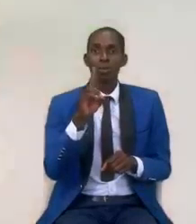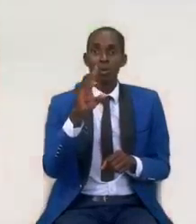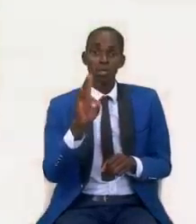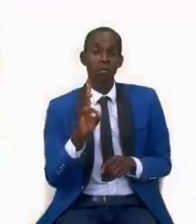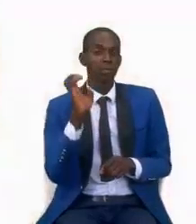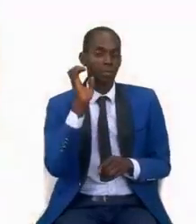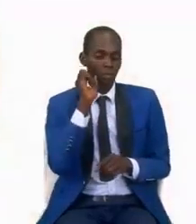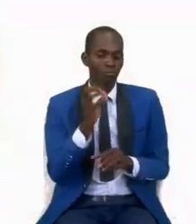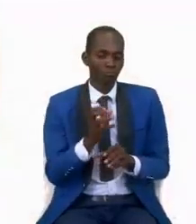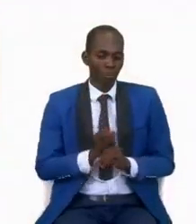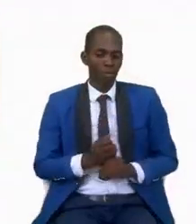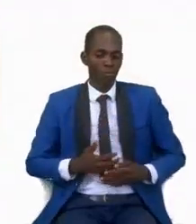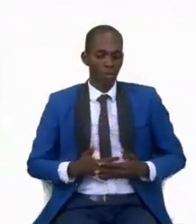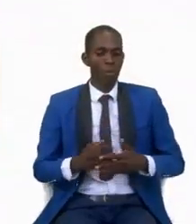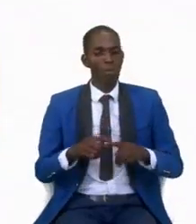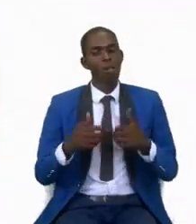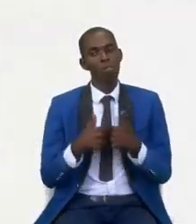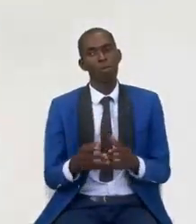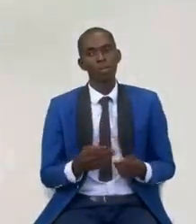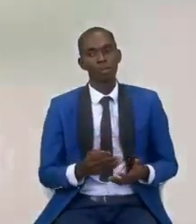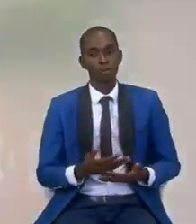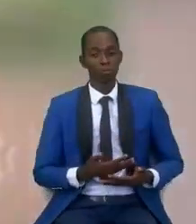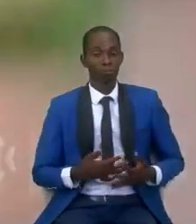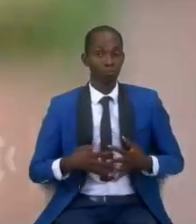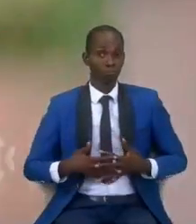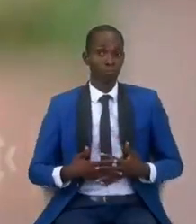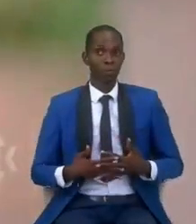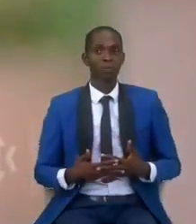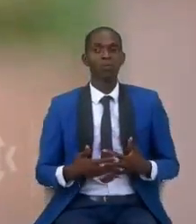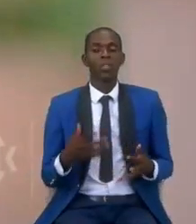miscarried the child. So after that incident, I was able to conceive about